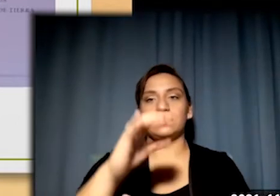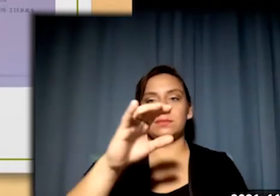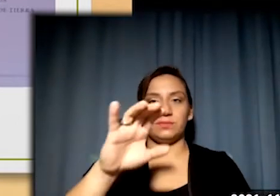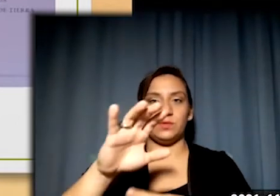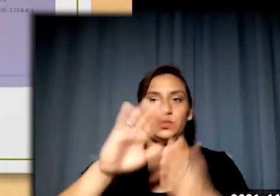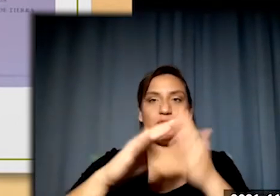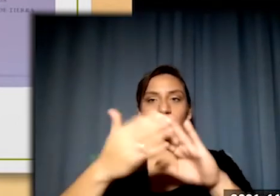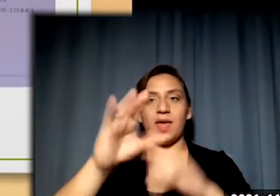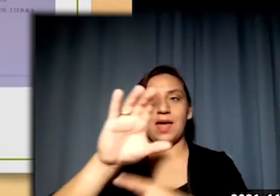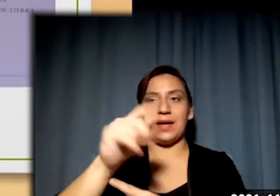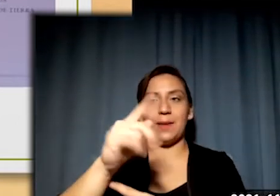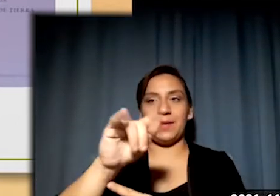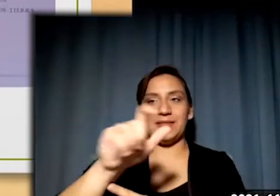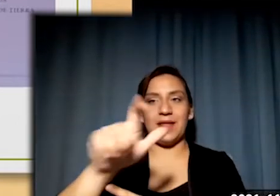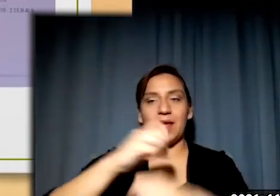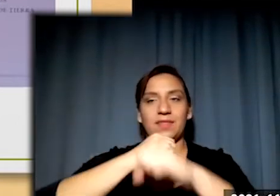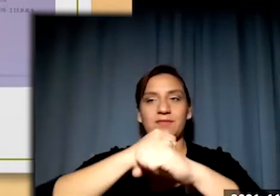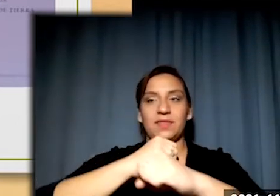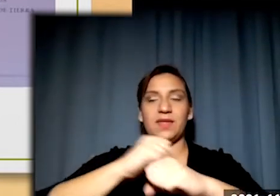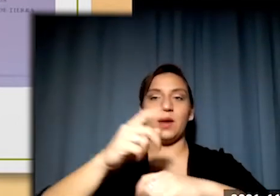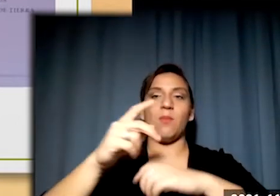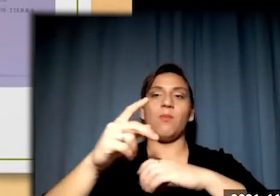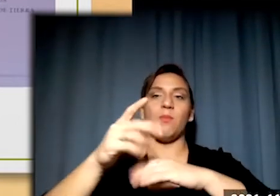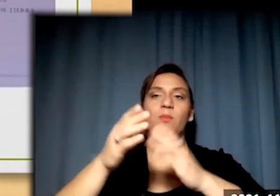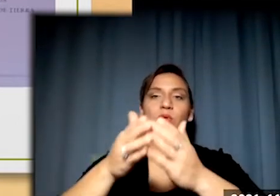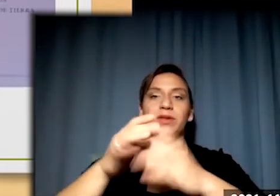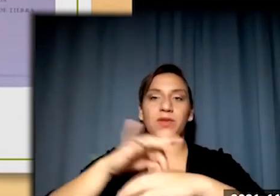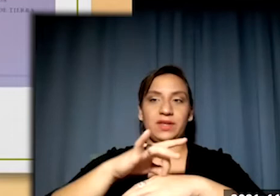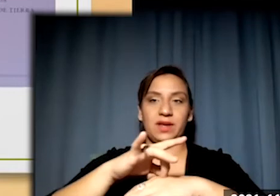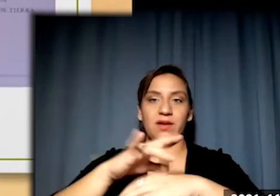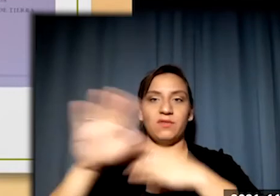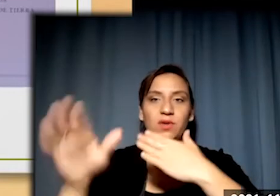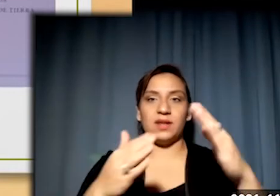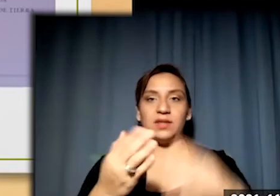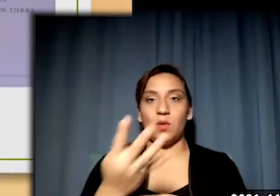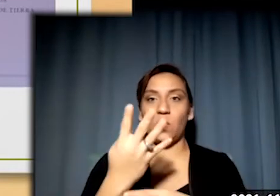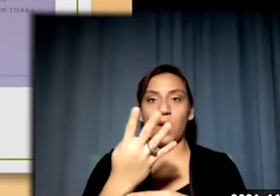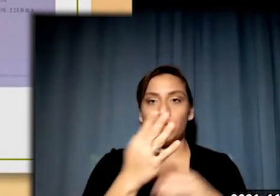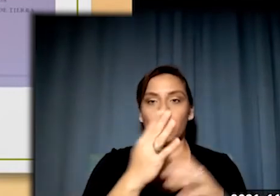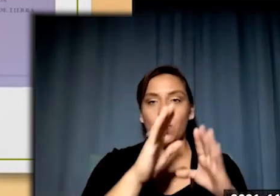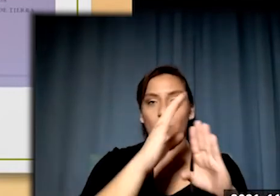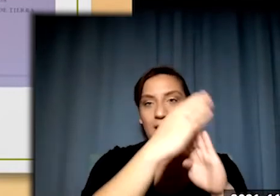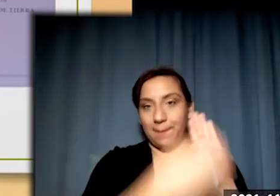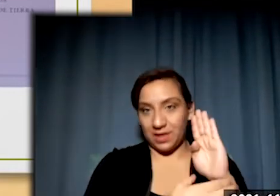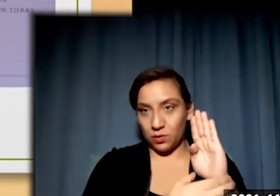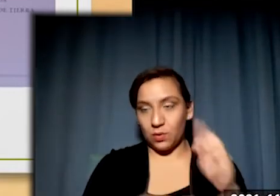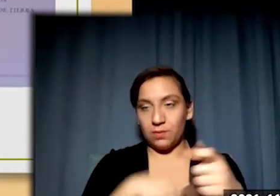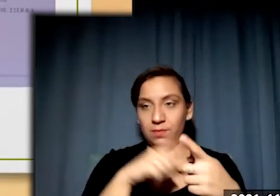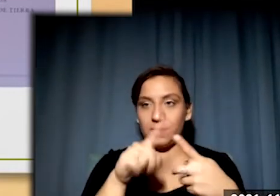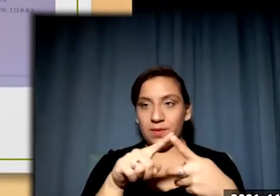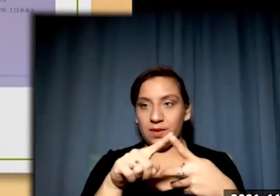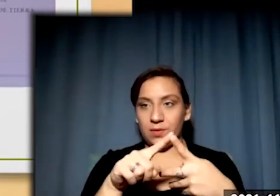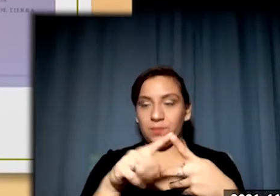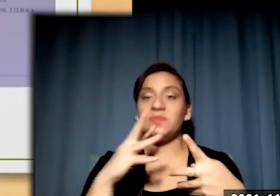Tierra, was organized in four chapters. The first chapter, Puente del Agua y el Canal de San Antonio,